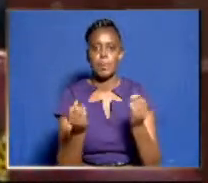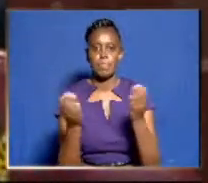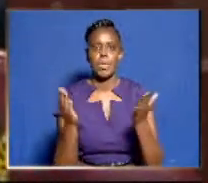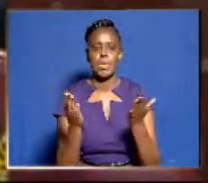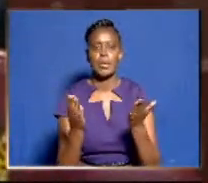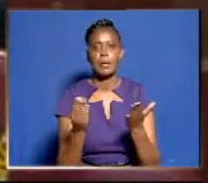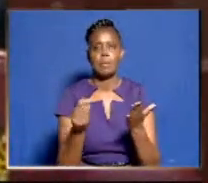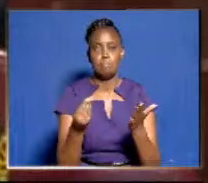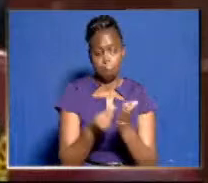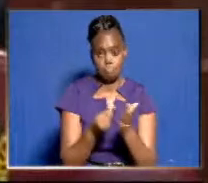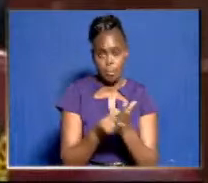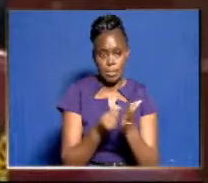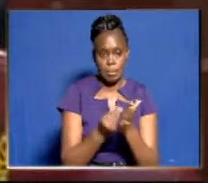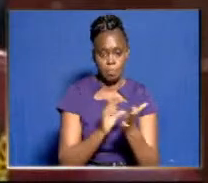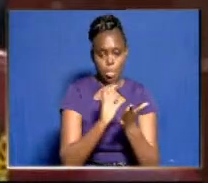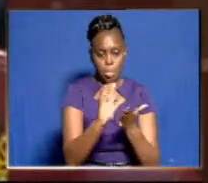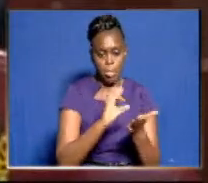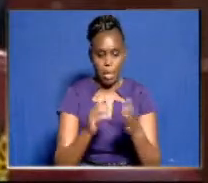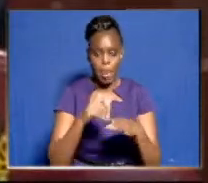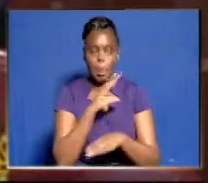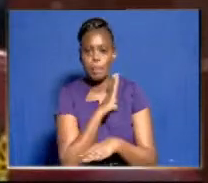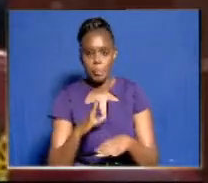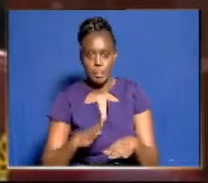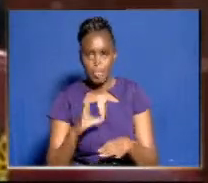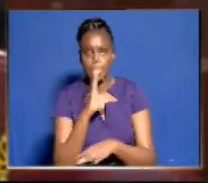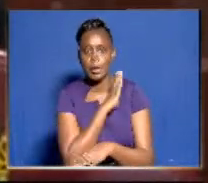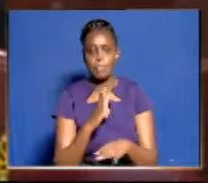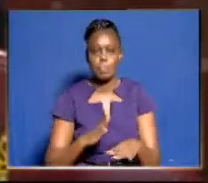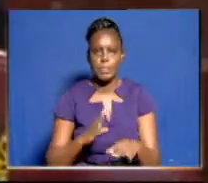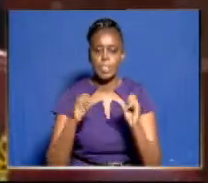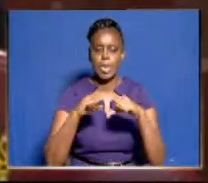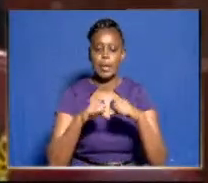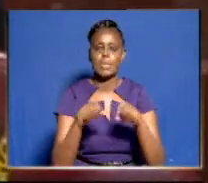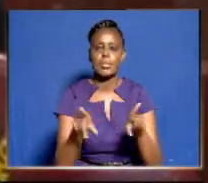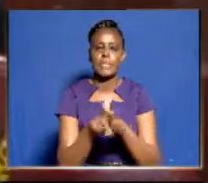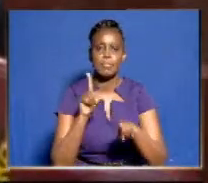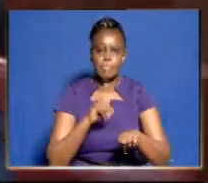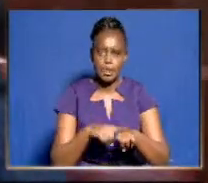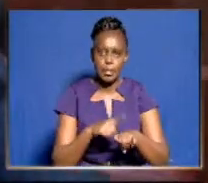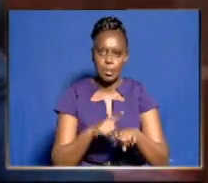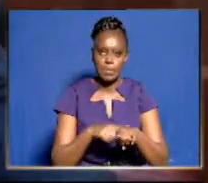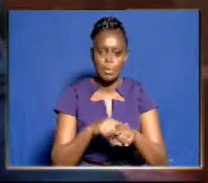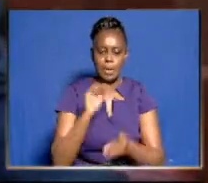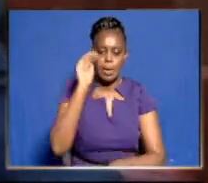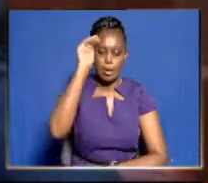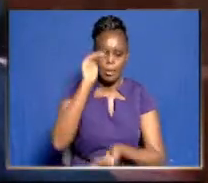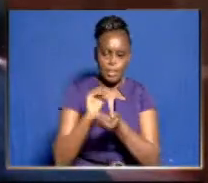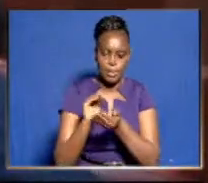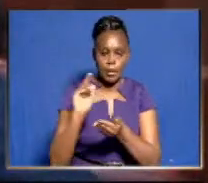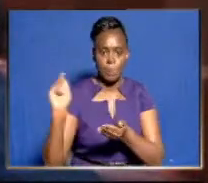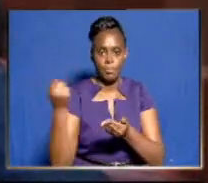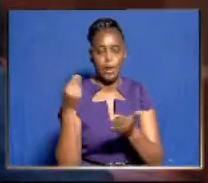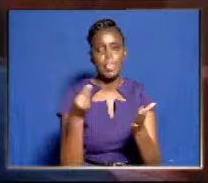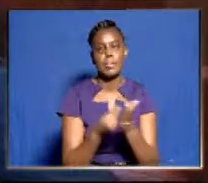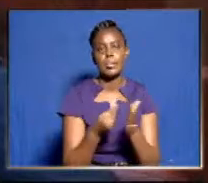reallocations that were done within the committees. The committee therefore resolves also that a reduction of Kenya